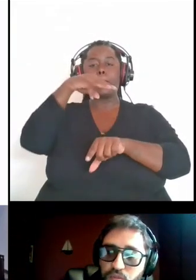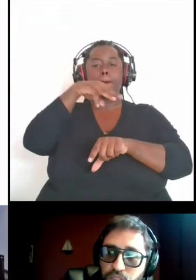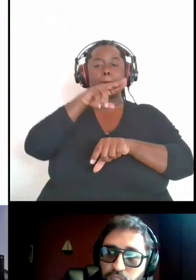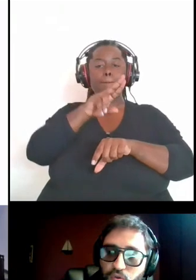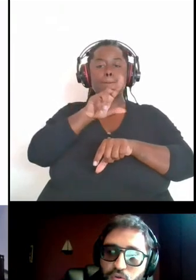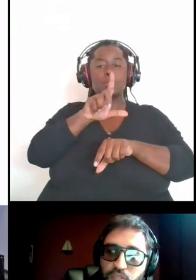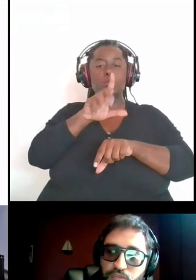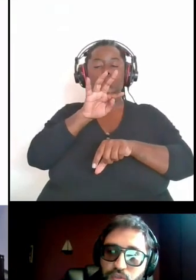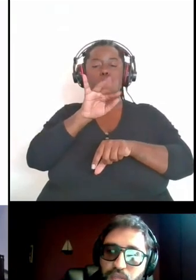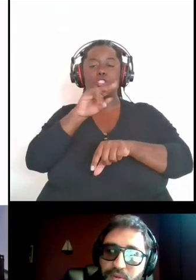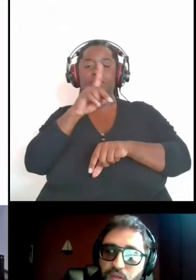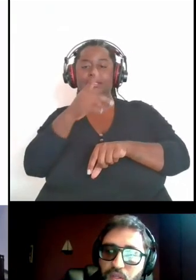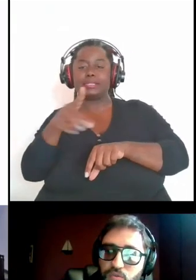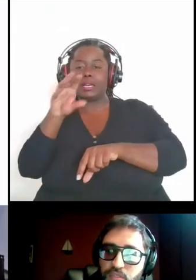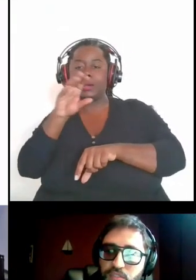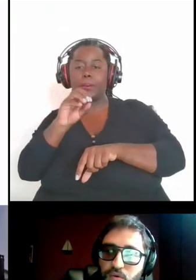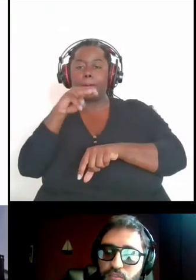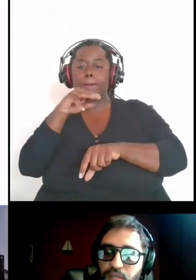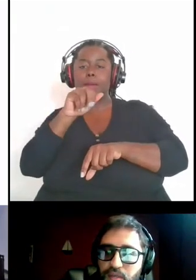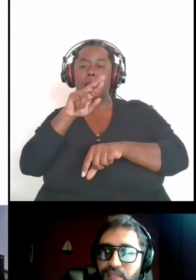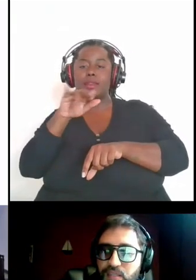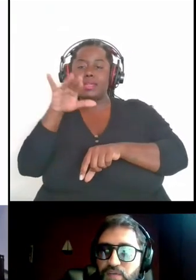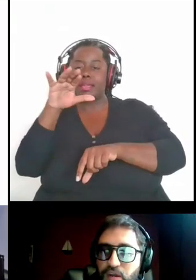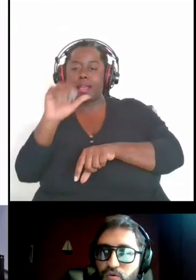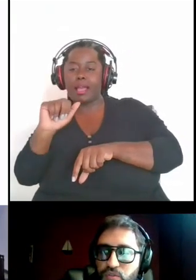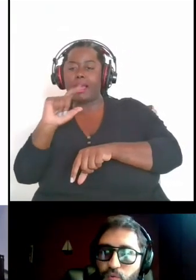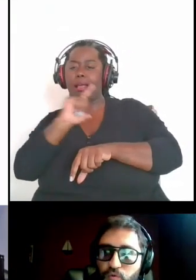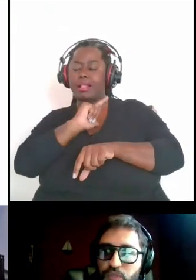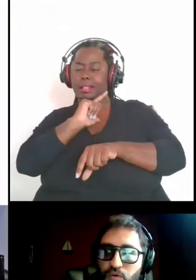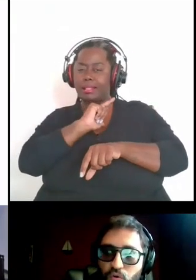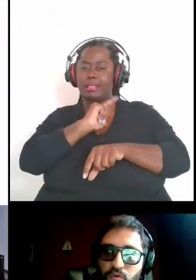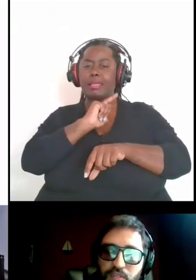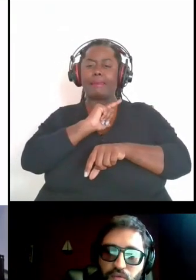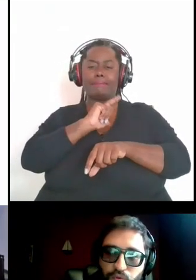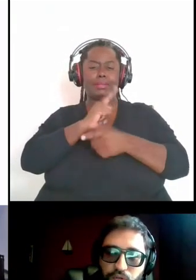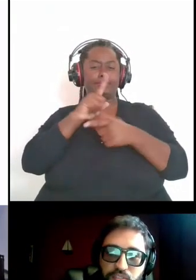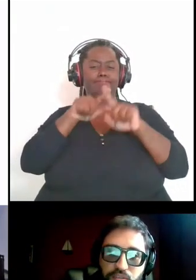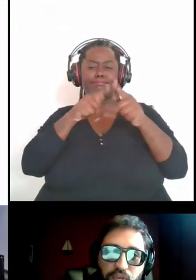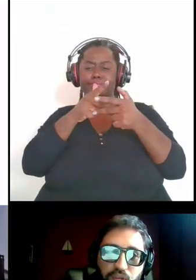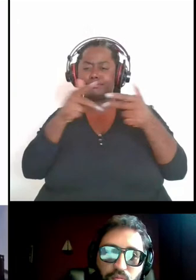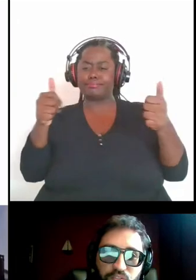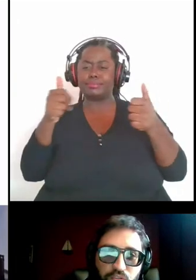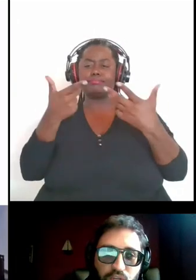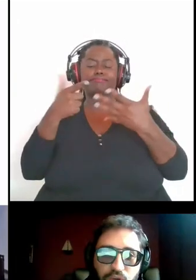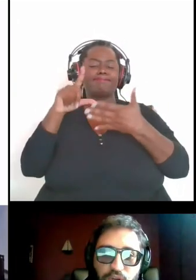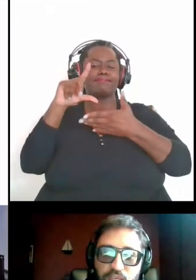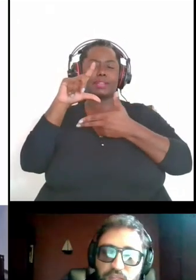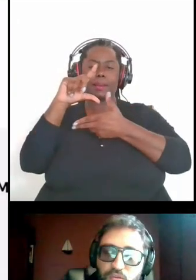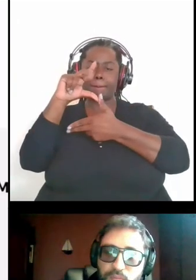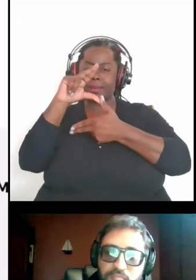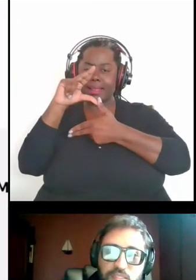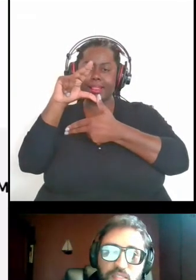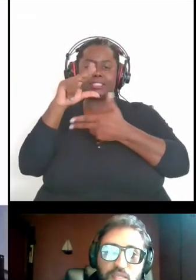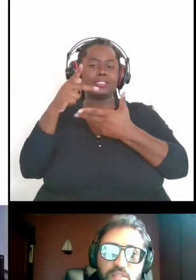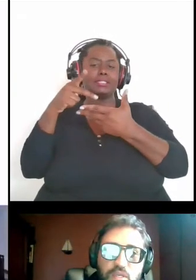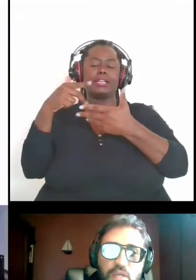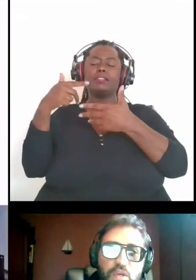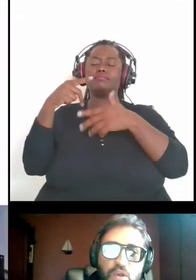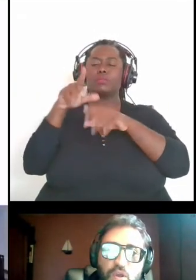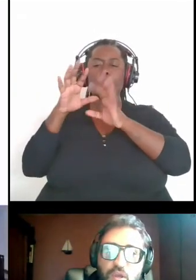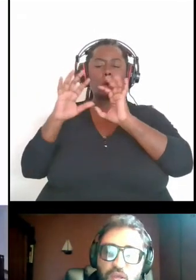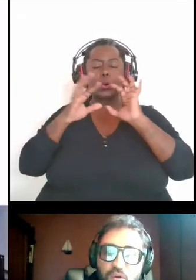that involved with different archives from a Latin American North American collectives that